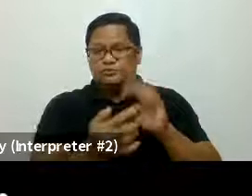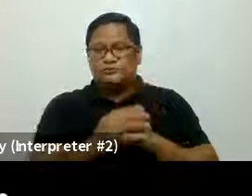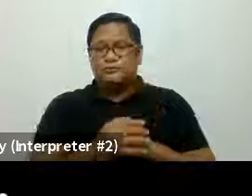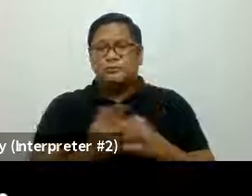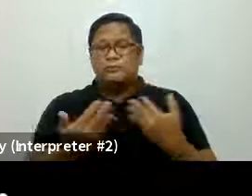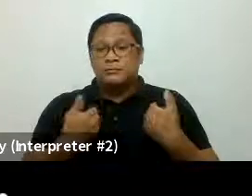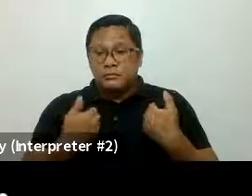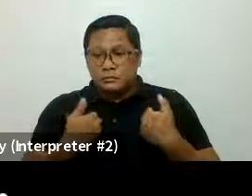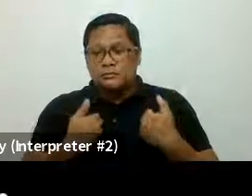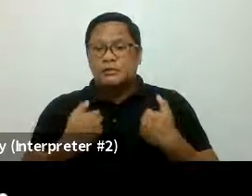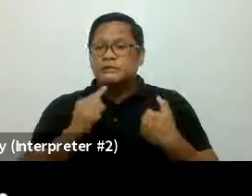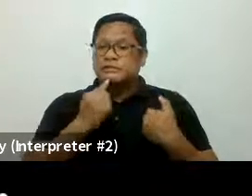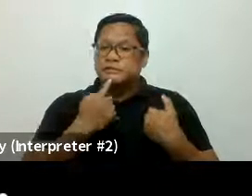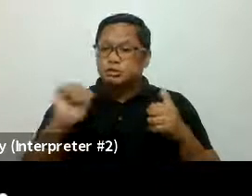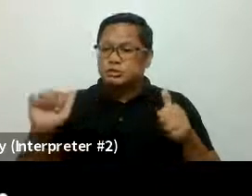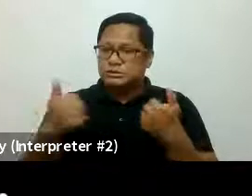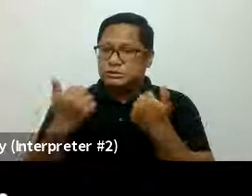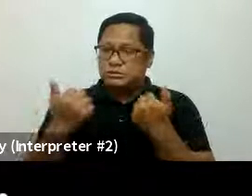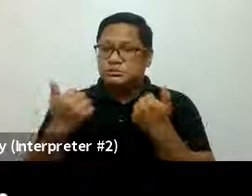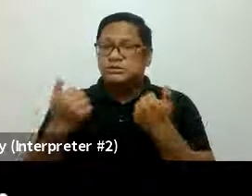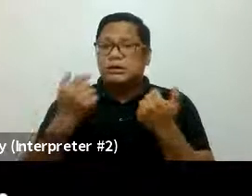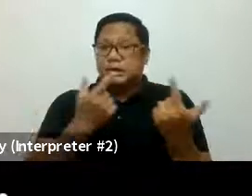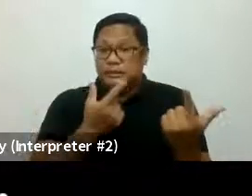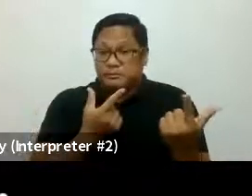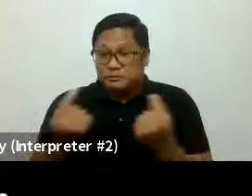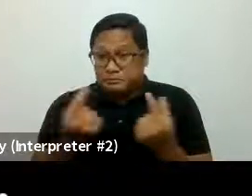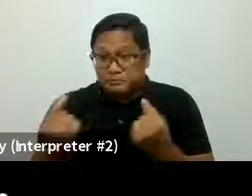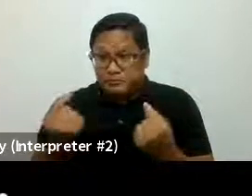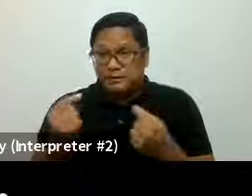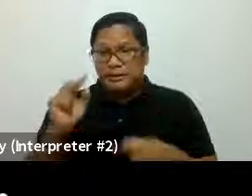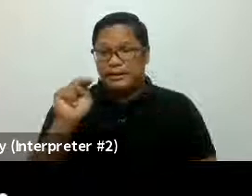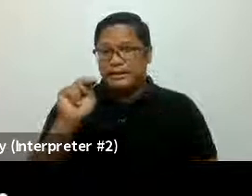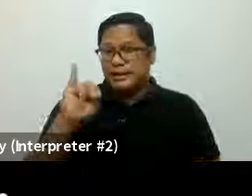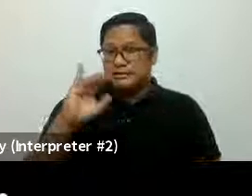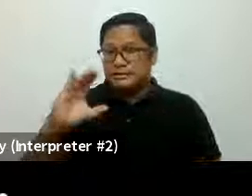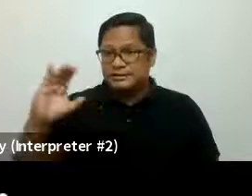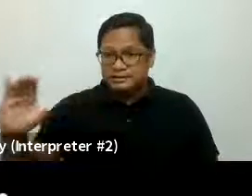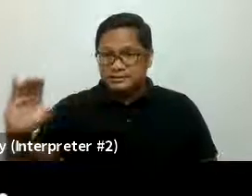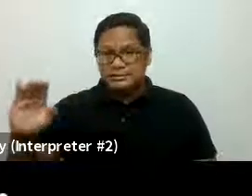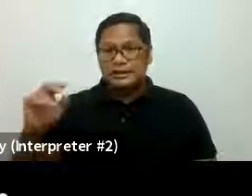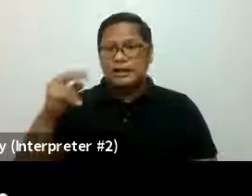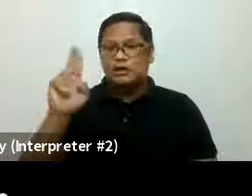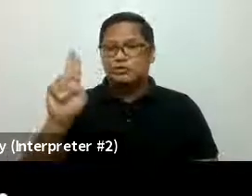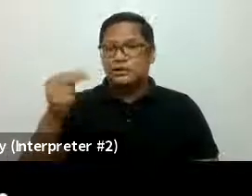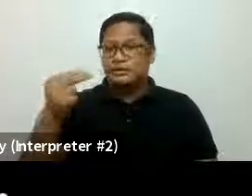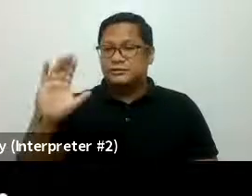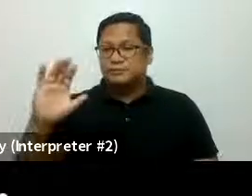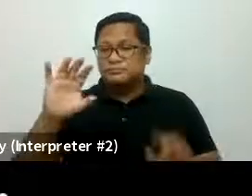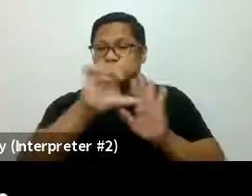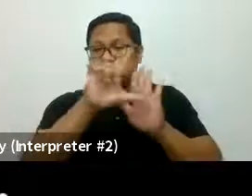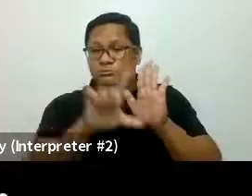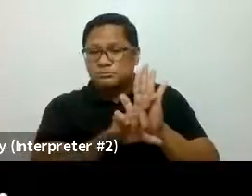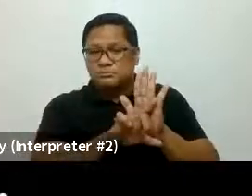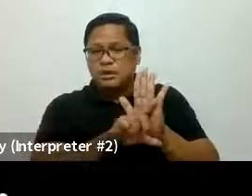have serious challenges in the implementation of the NICC and UHC laws. How much,